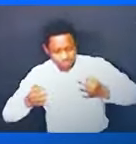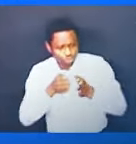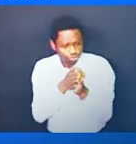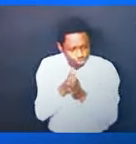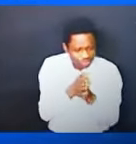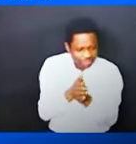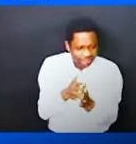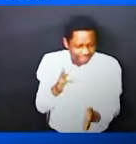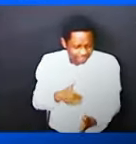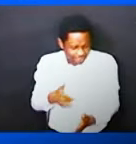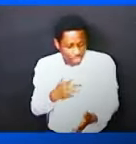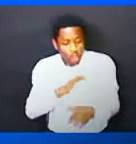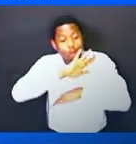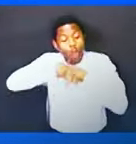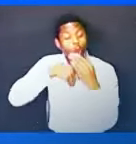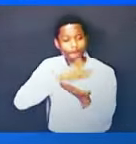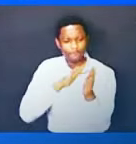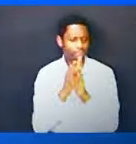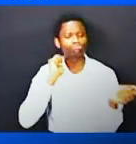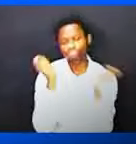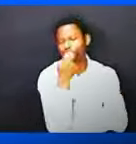affection.